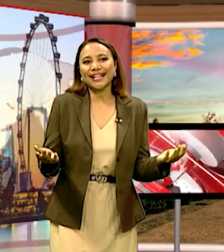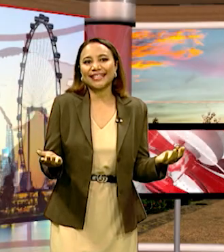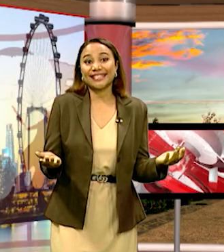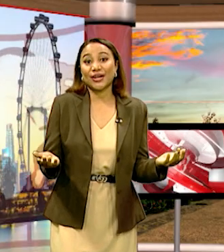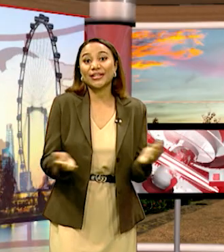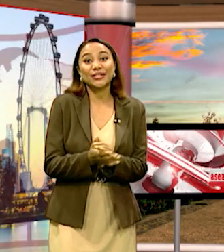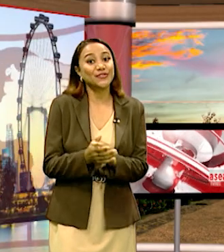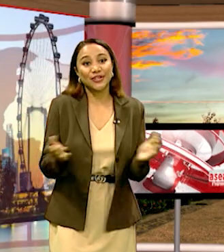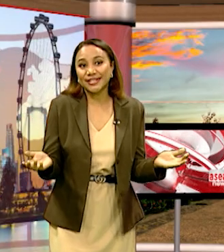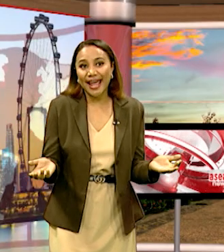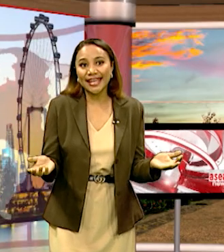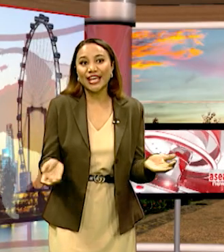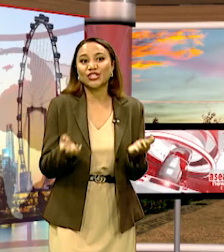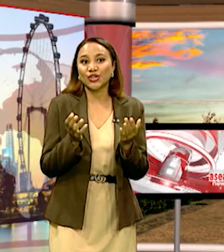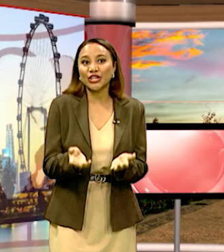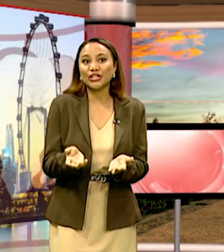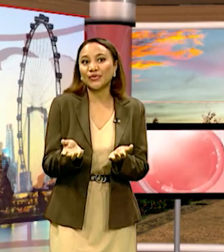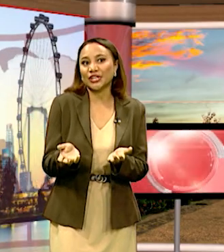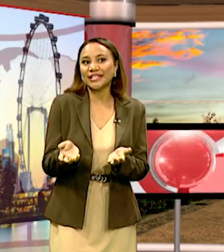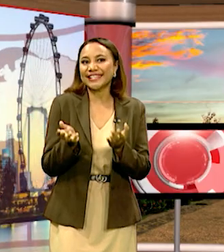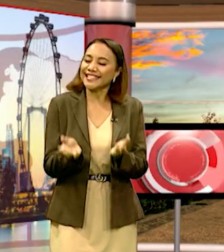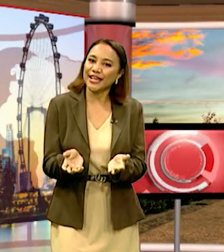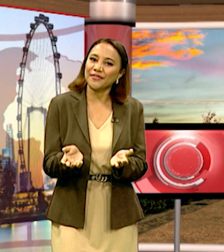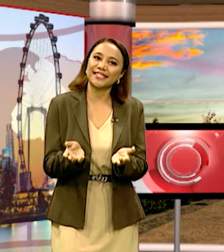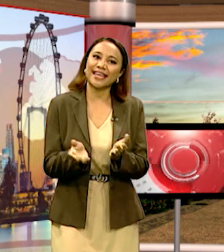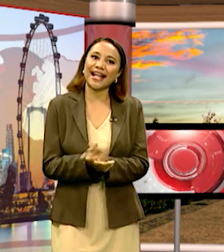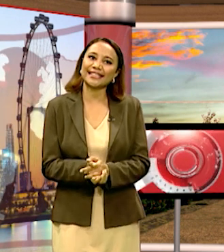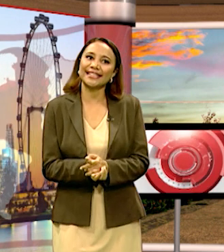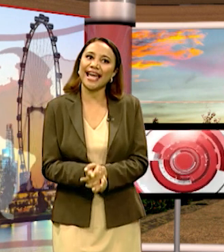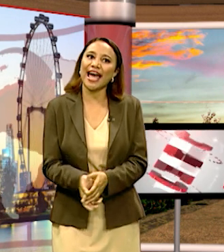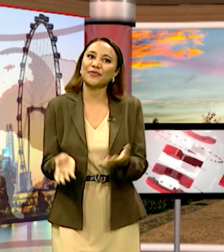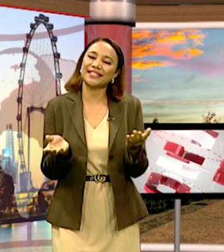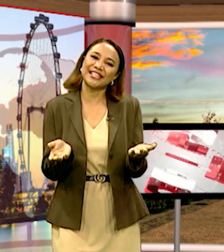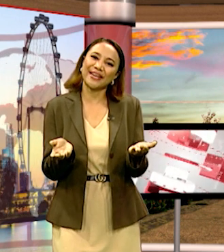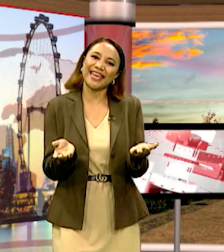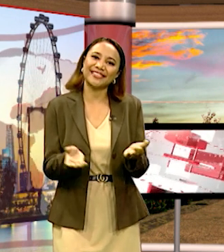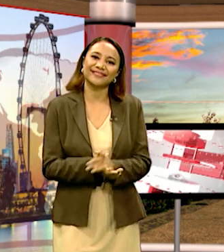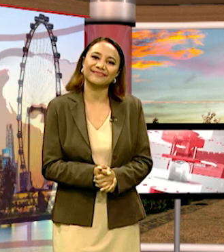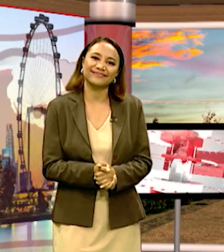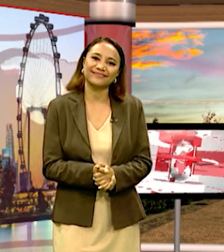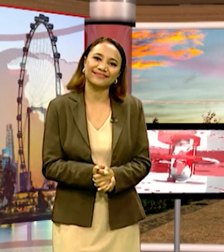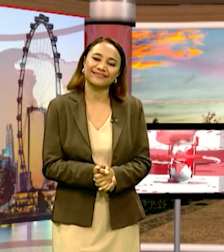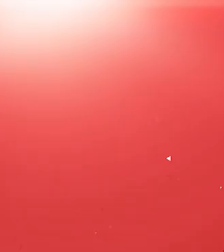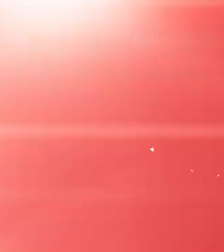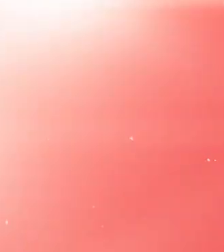Well, that's the whole news for today. Enjoy your new year, stay safe, stay healthy, and we'll see you again.